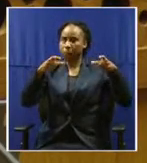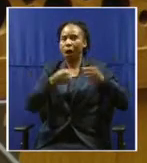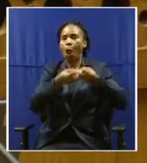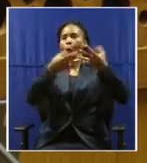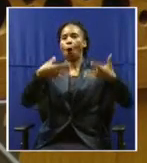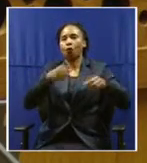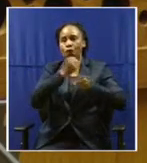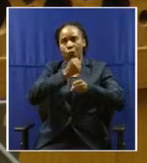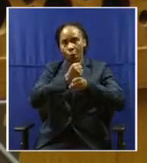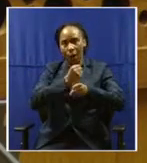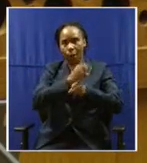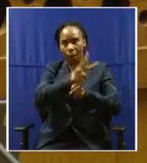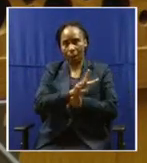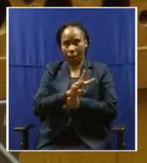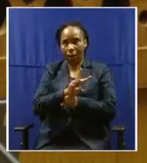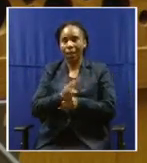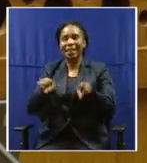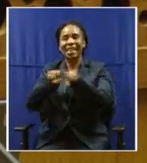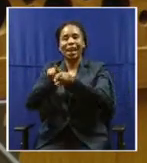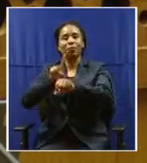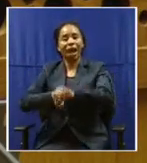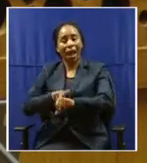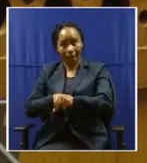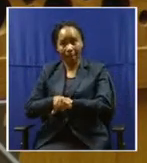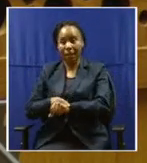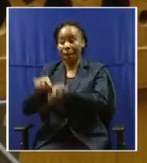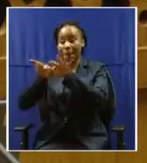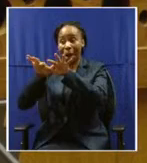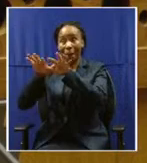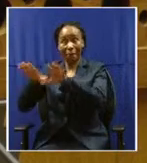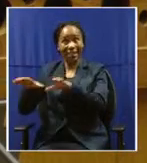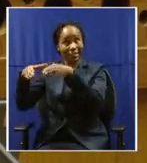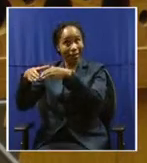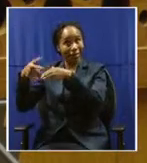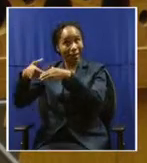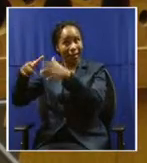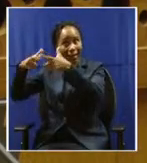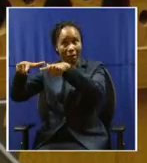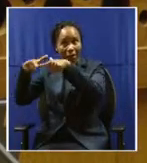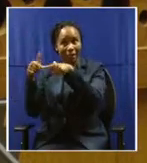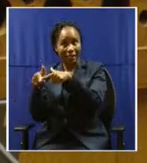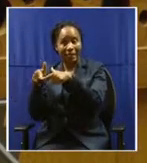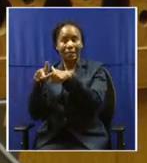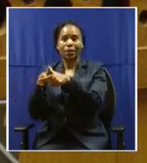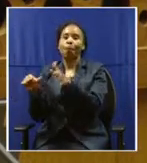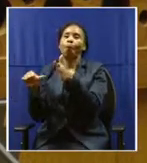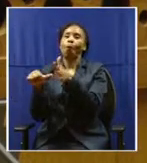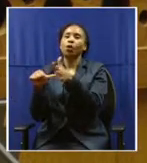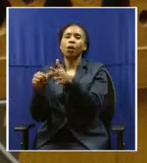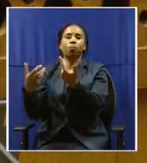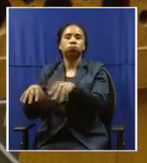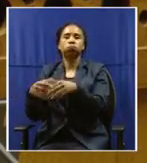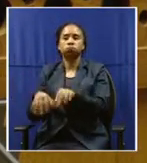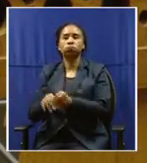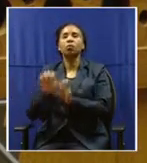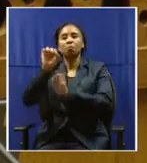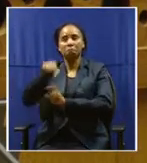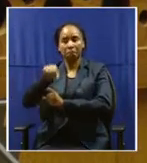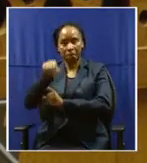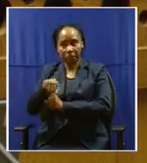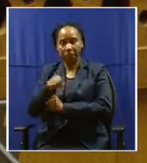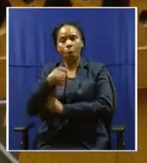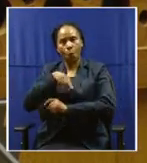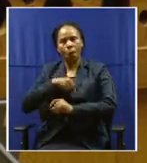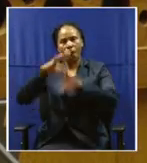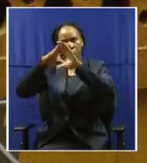But at the same time, at the public sector level, it is essential that, yes, we also